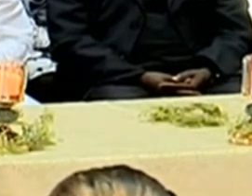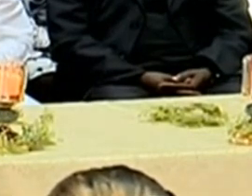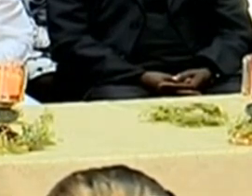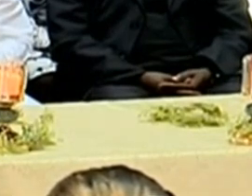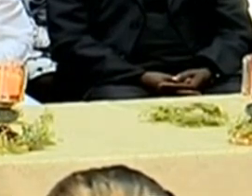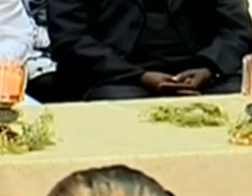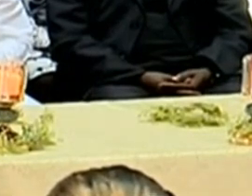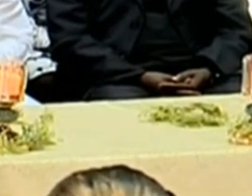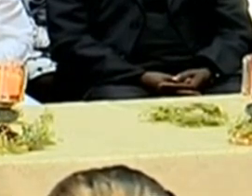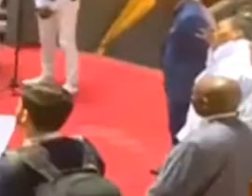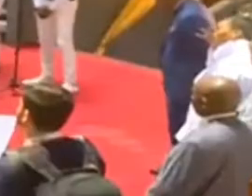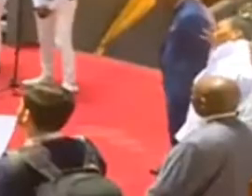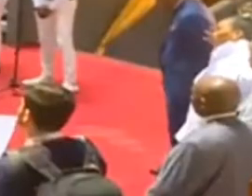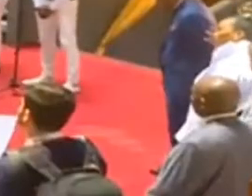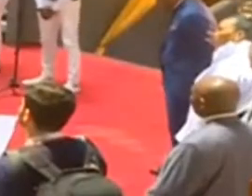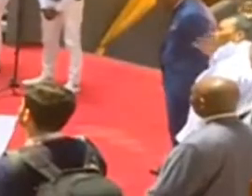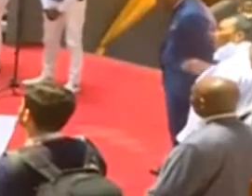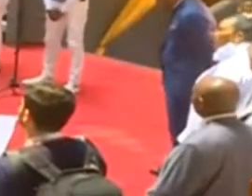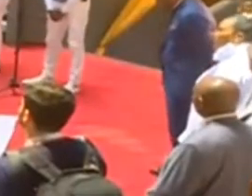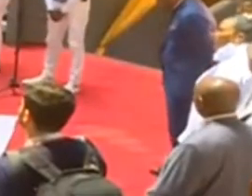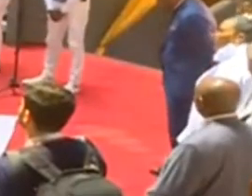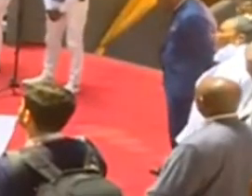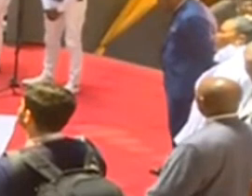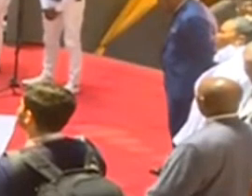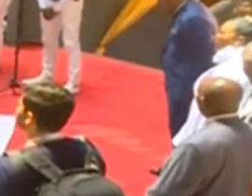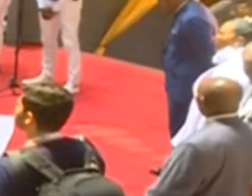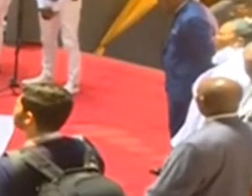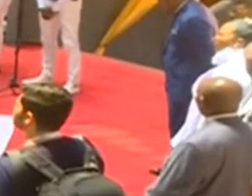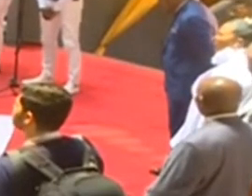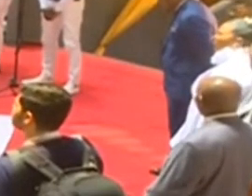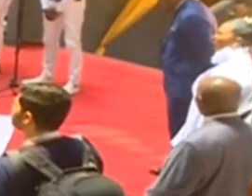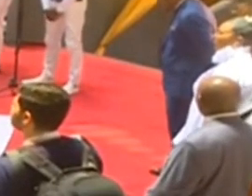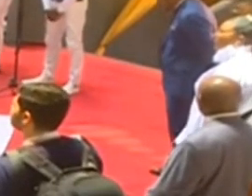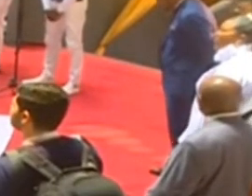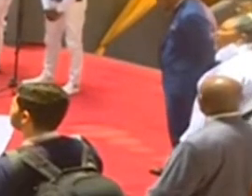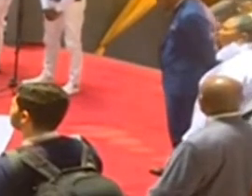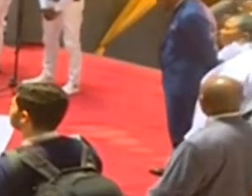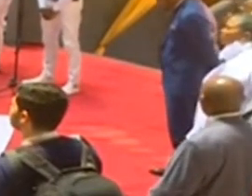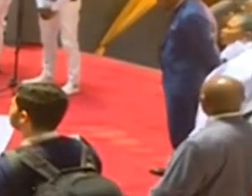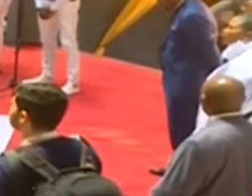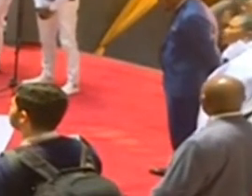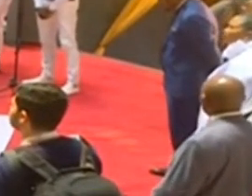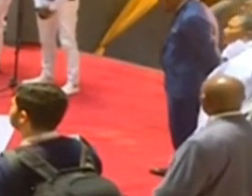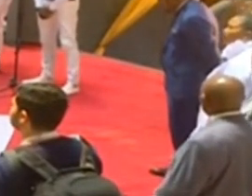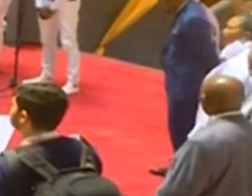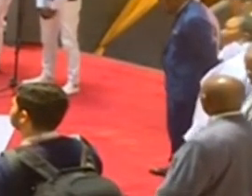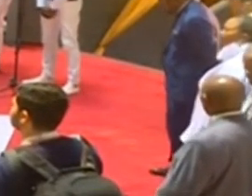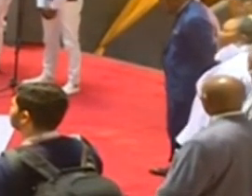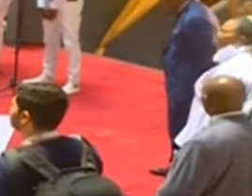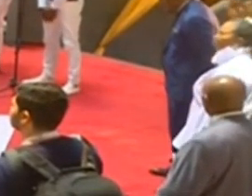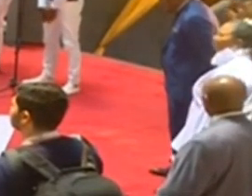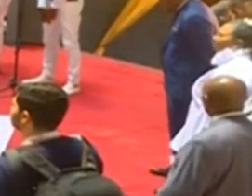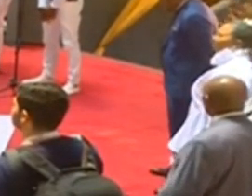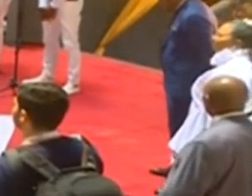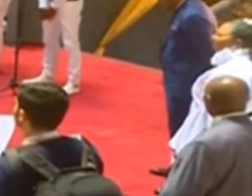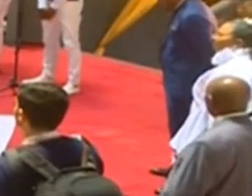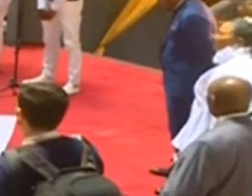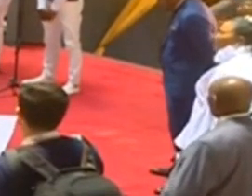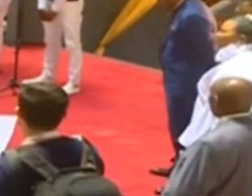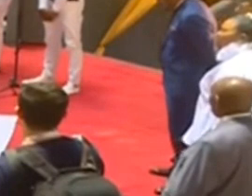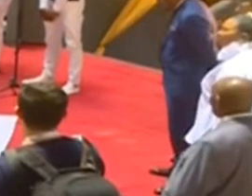this nation together. And we thank you because your word tells us that you have